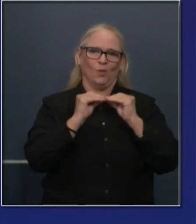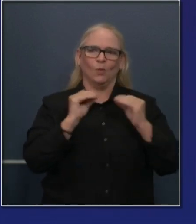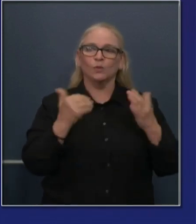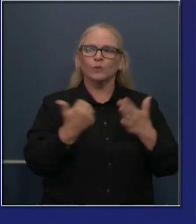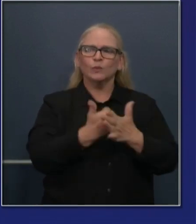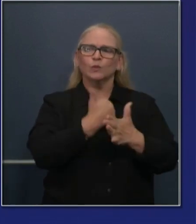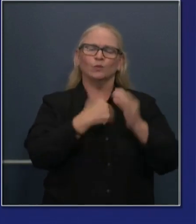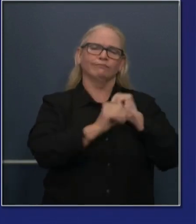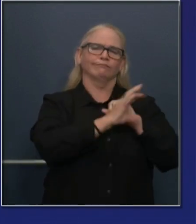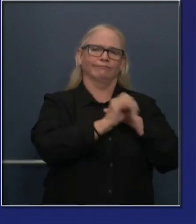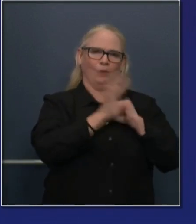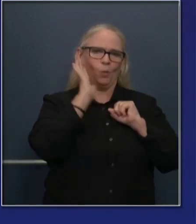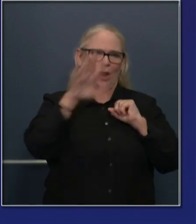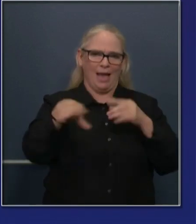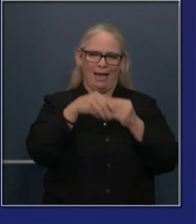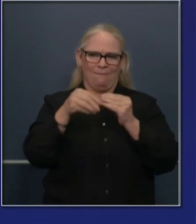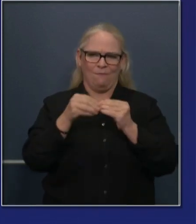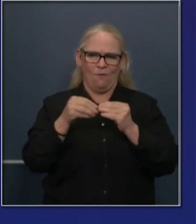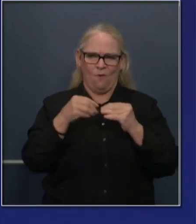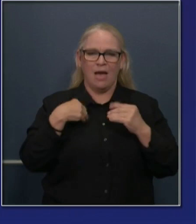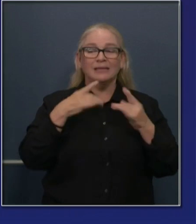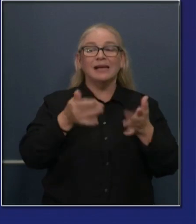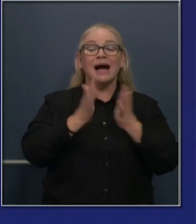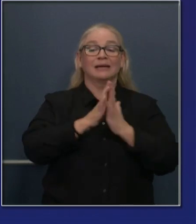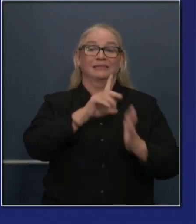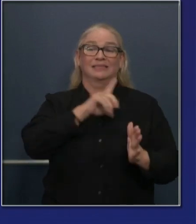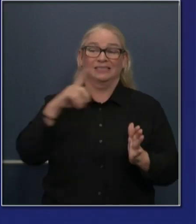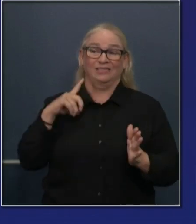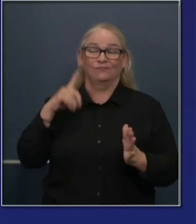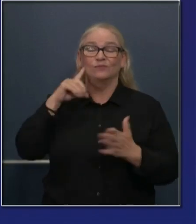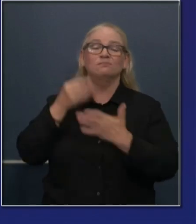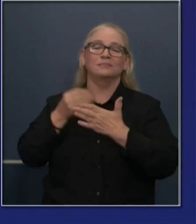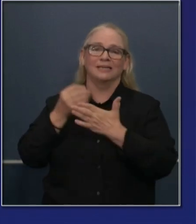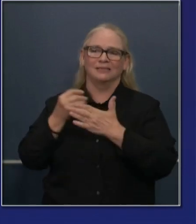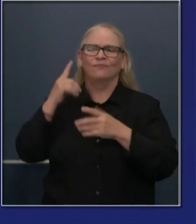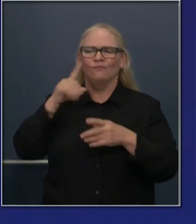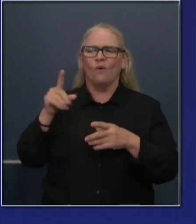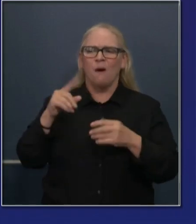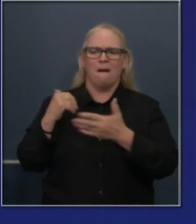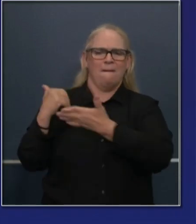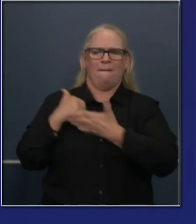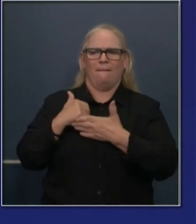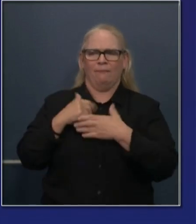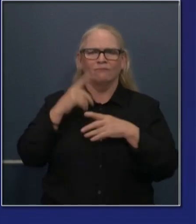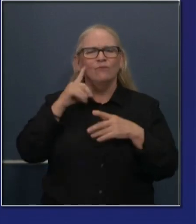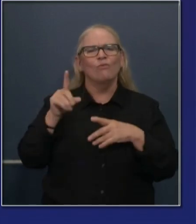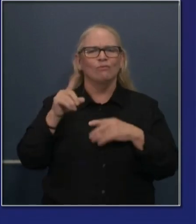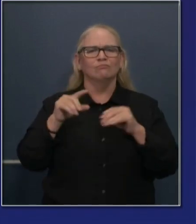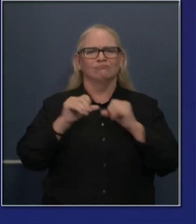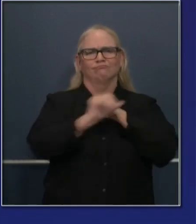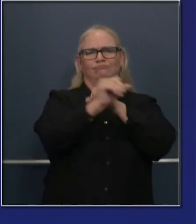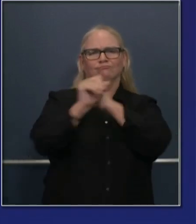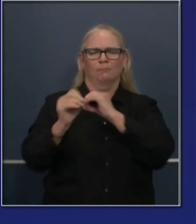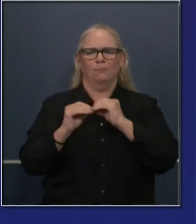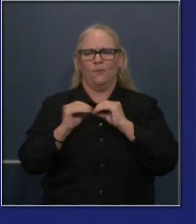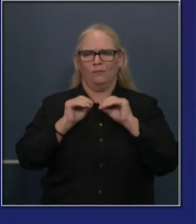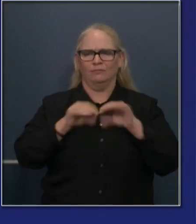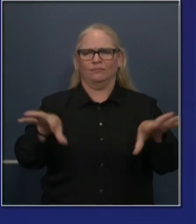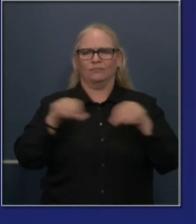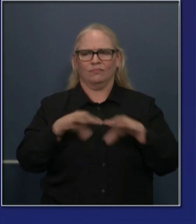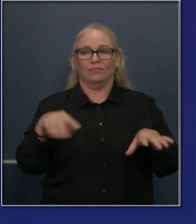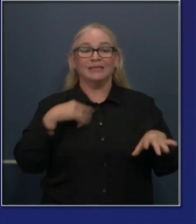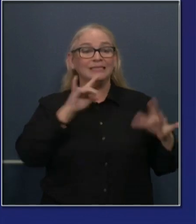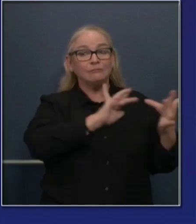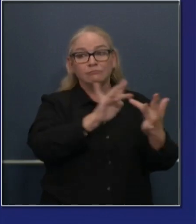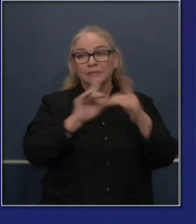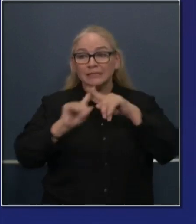about some support. We've obviously generated, and I've made this point on many occasions, a lot of philanthropic support in this effort, as